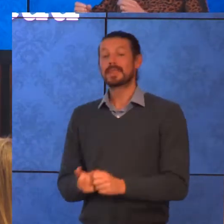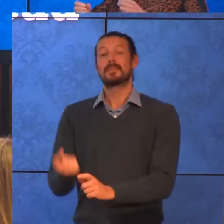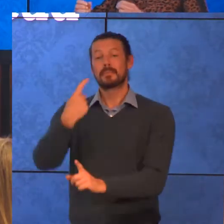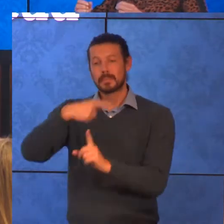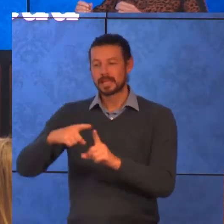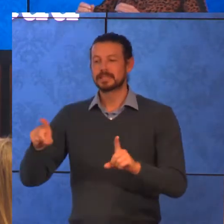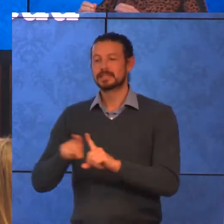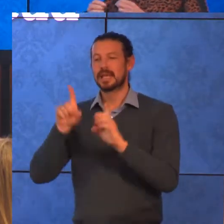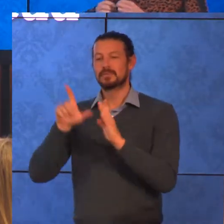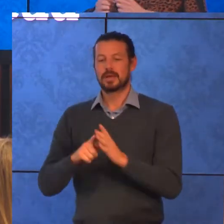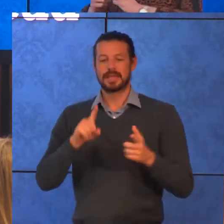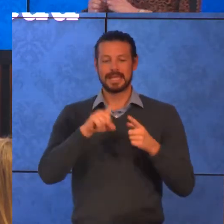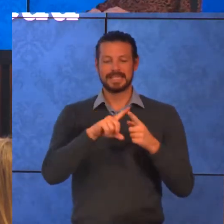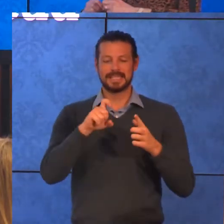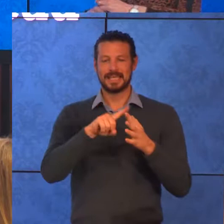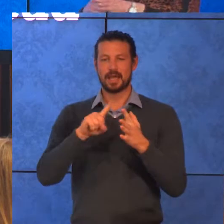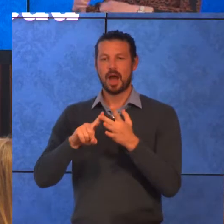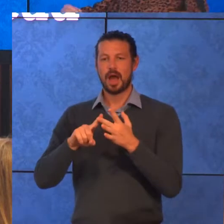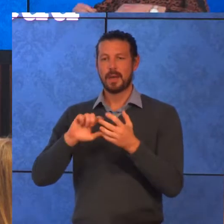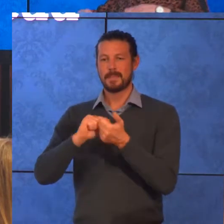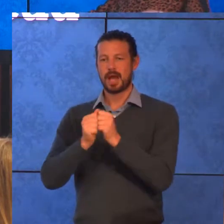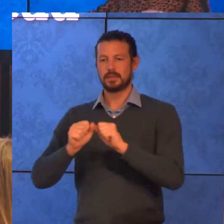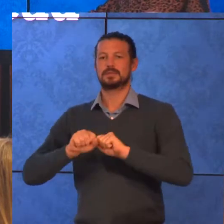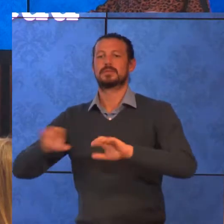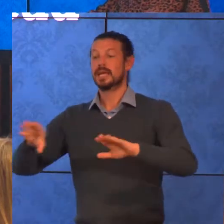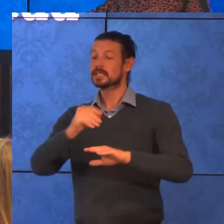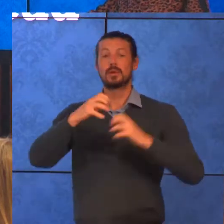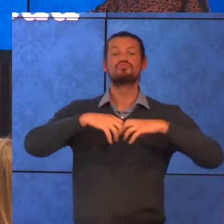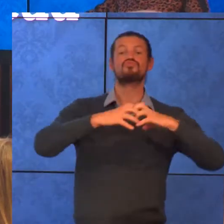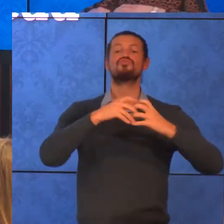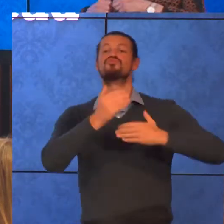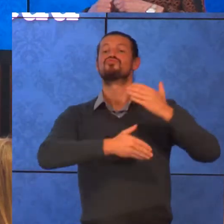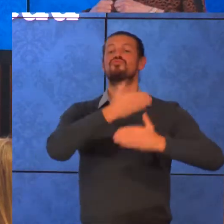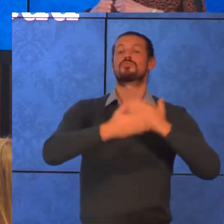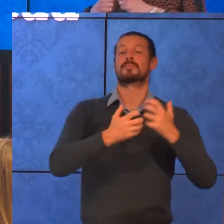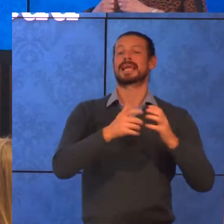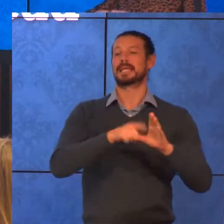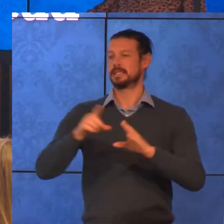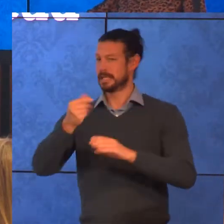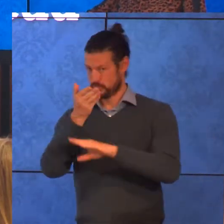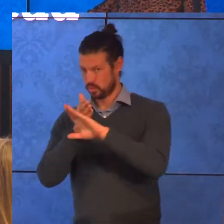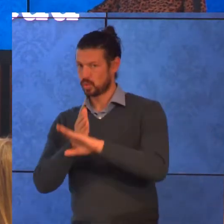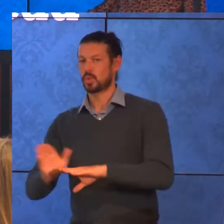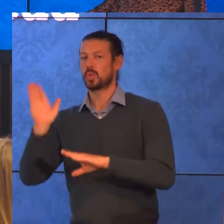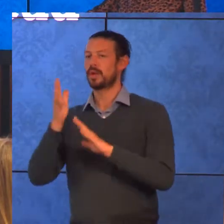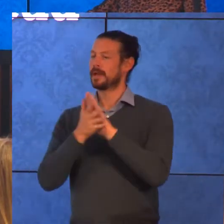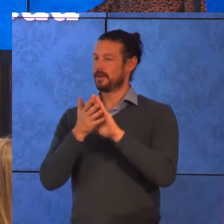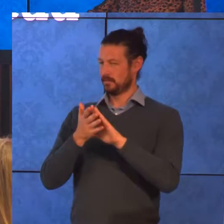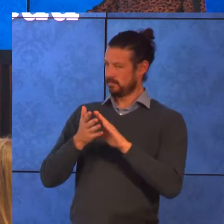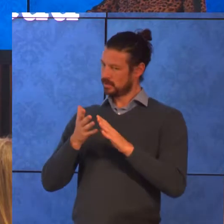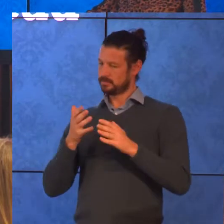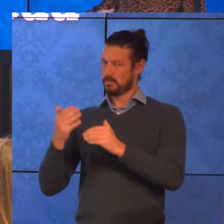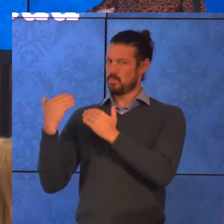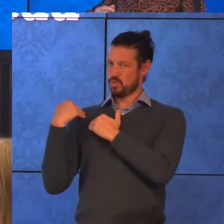the ECI partners and the fact that some are at greater levels of maturity than others, has meant that there have been real pressures on the